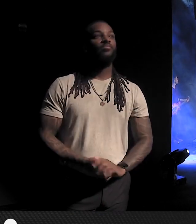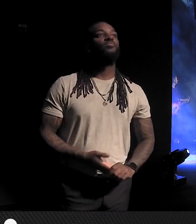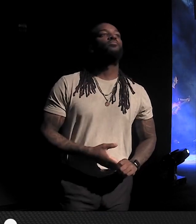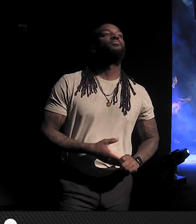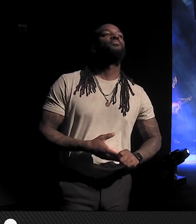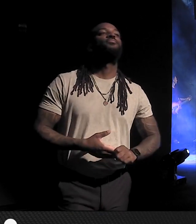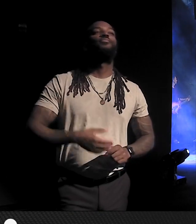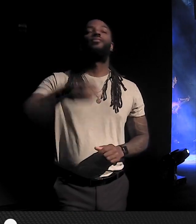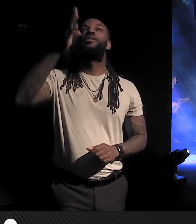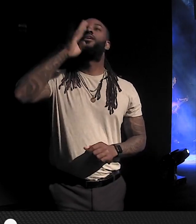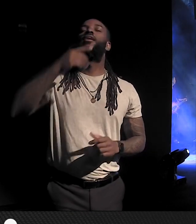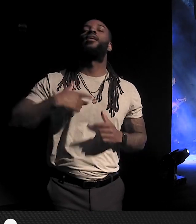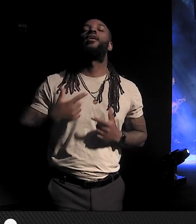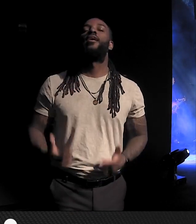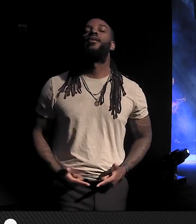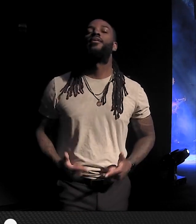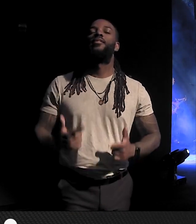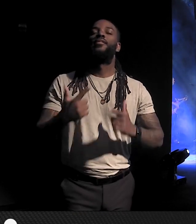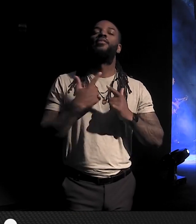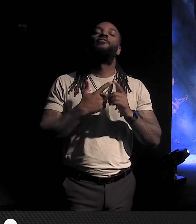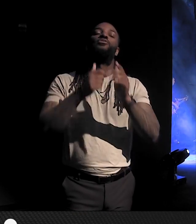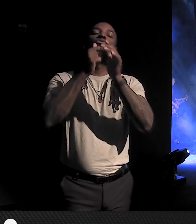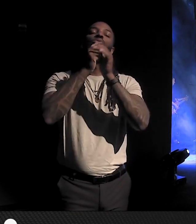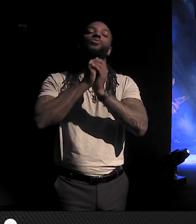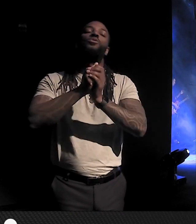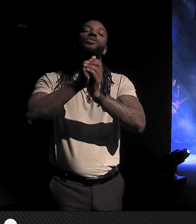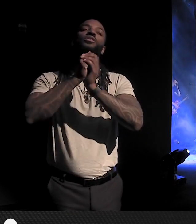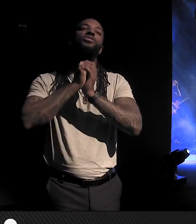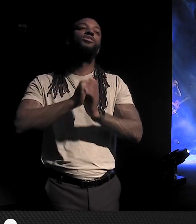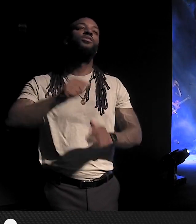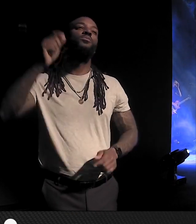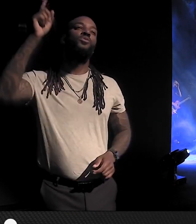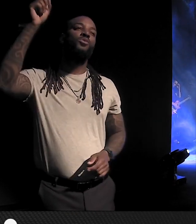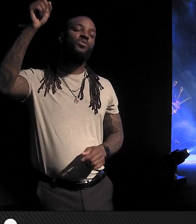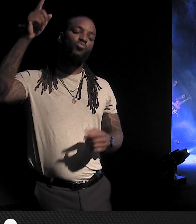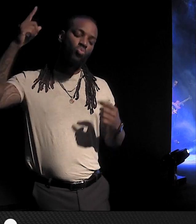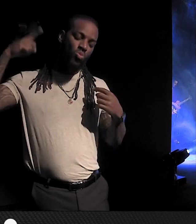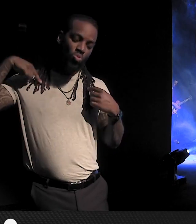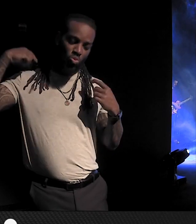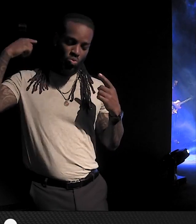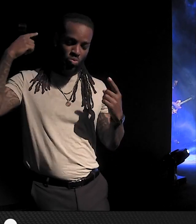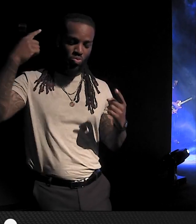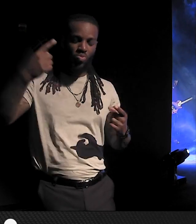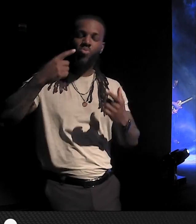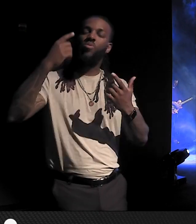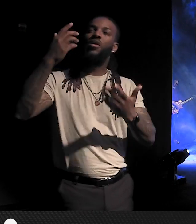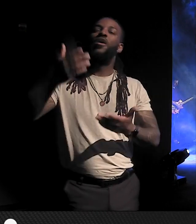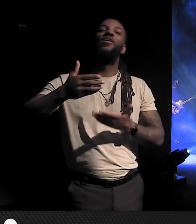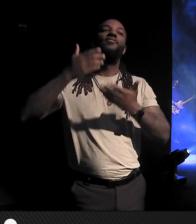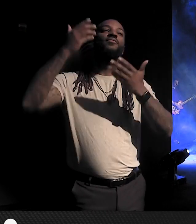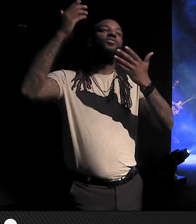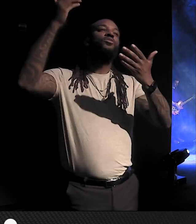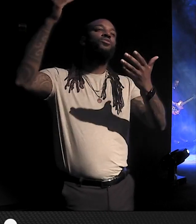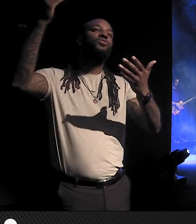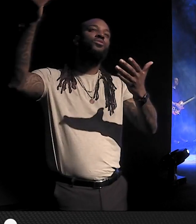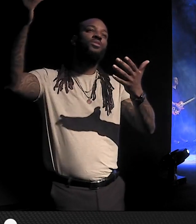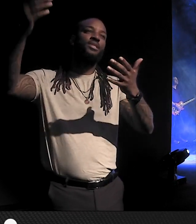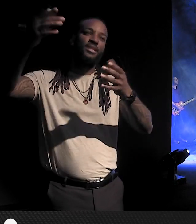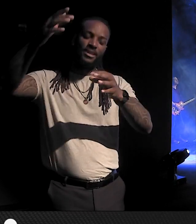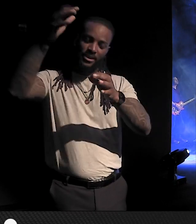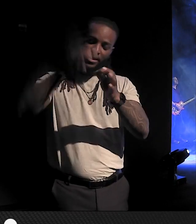God, I live to worship you. All my life I offer you.